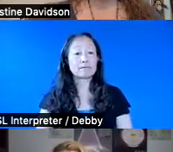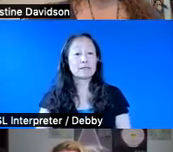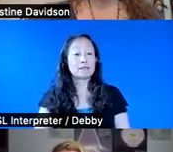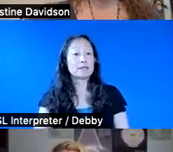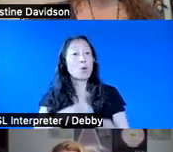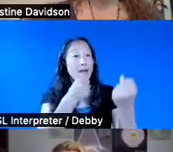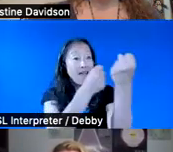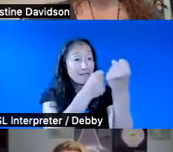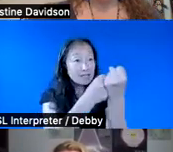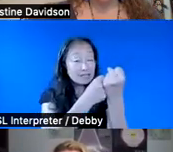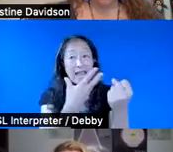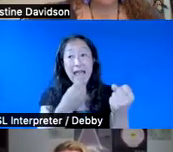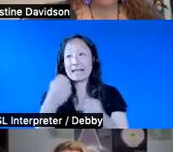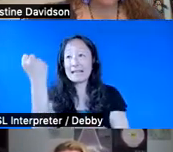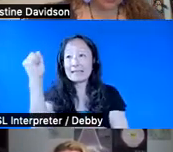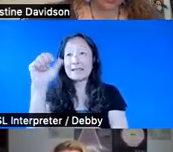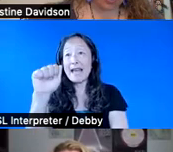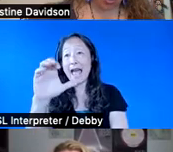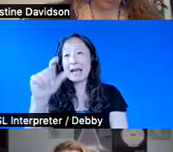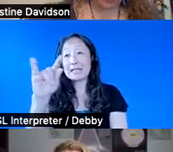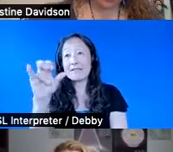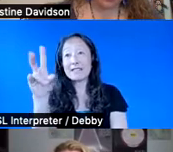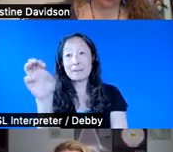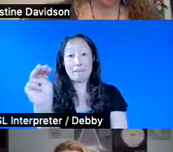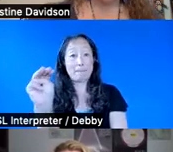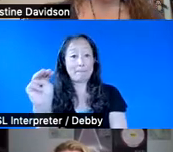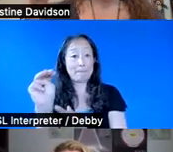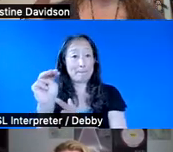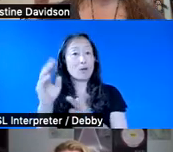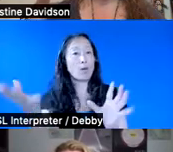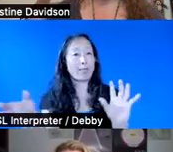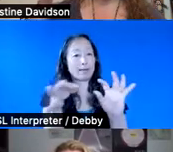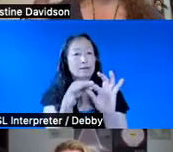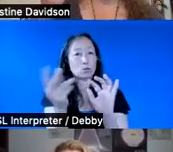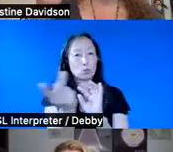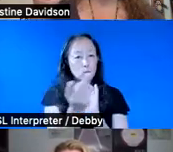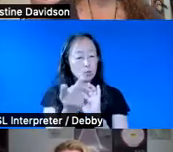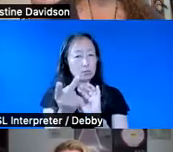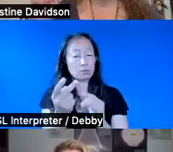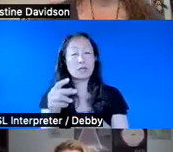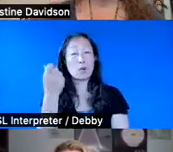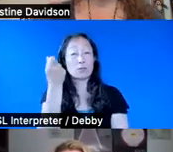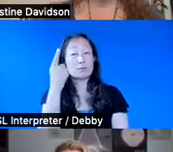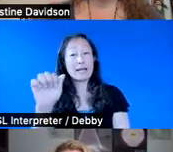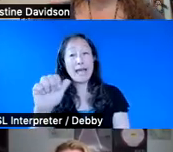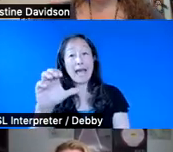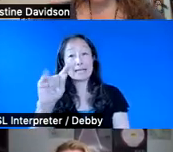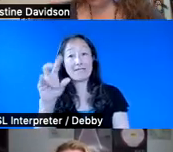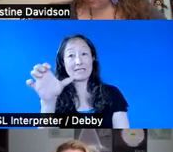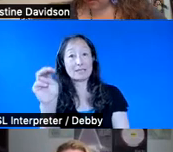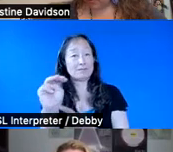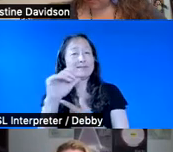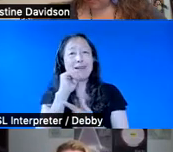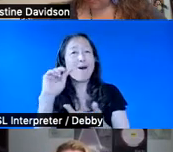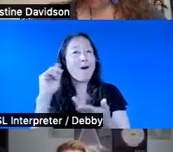activism. So, you know, activism isn't always going out with a picket sign. It isn't